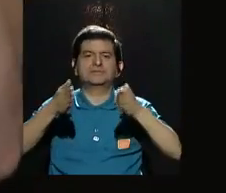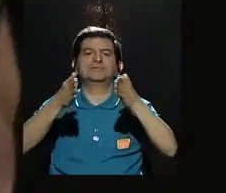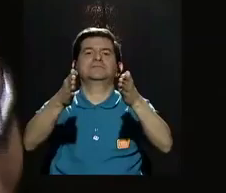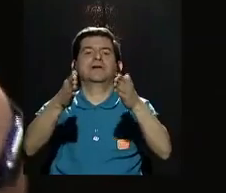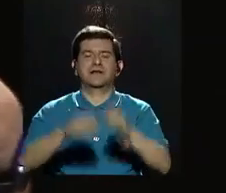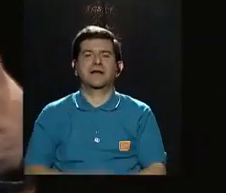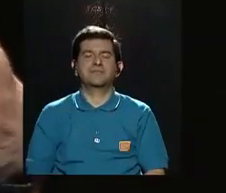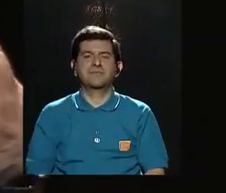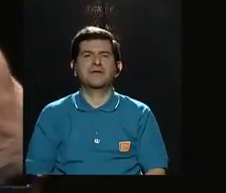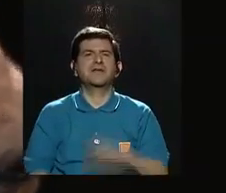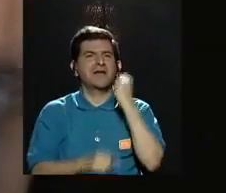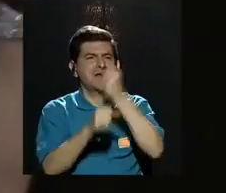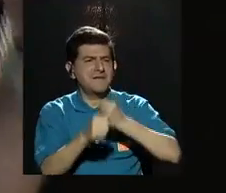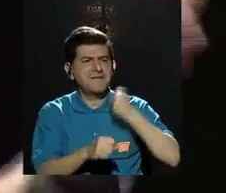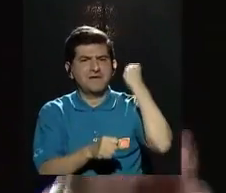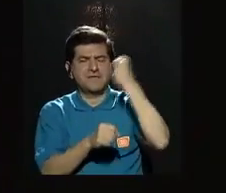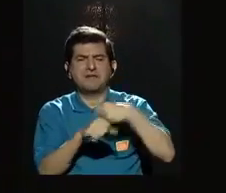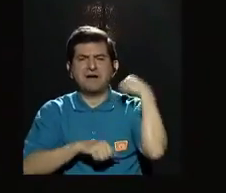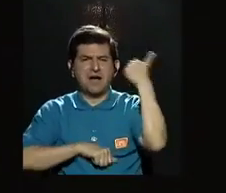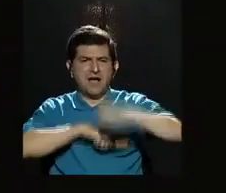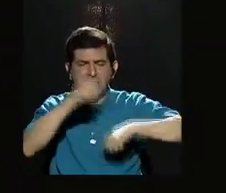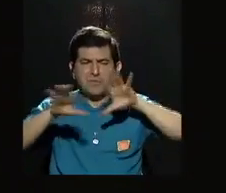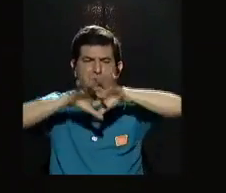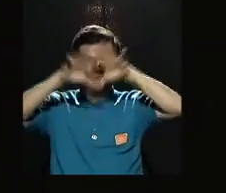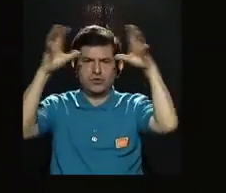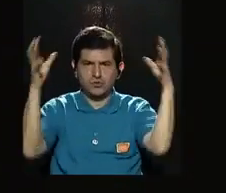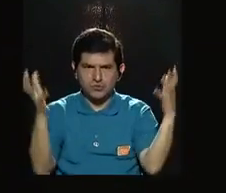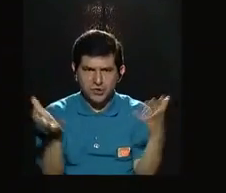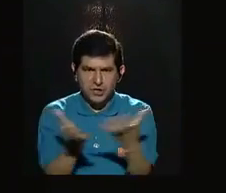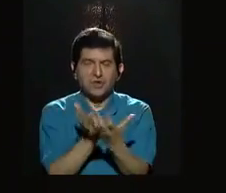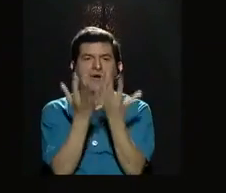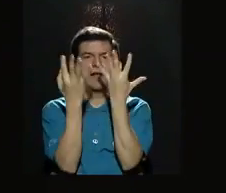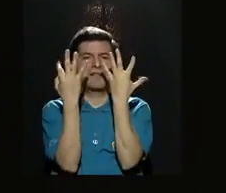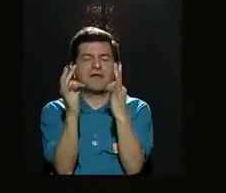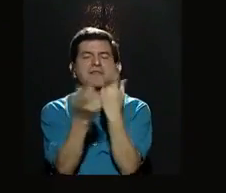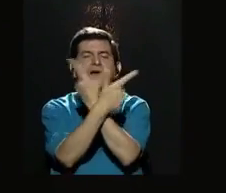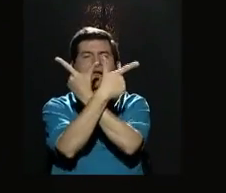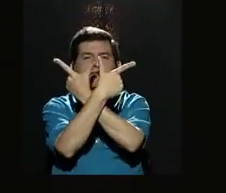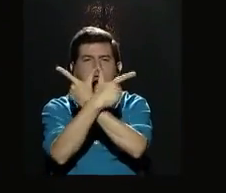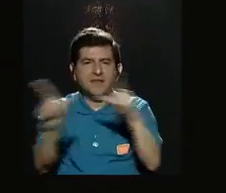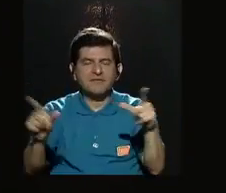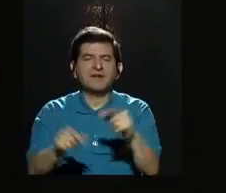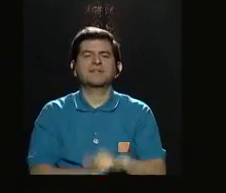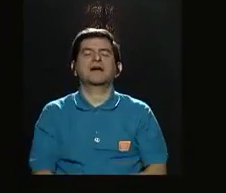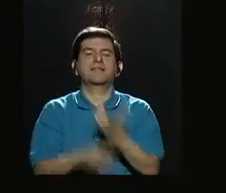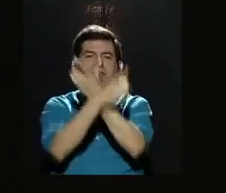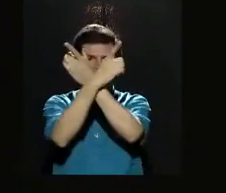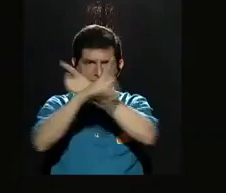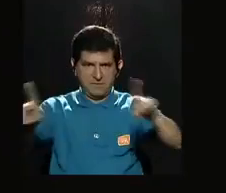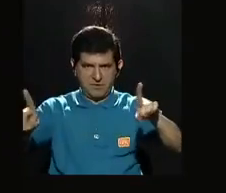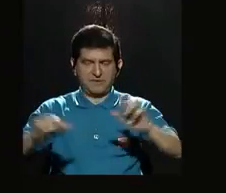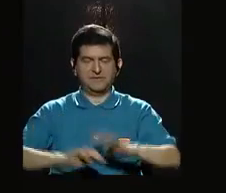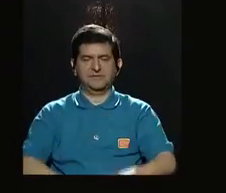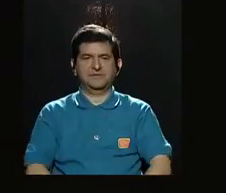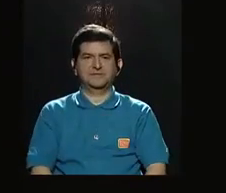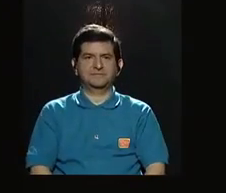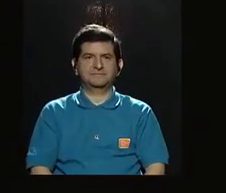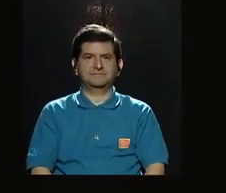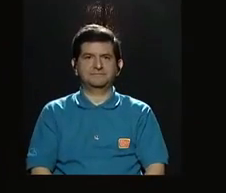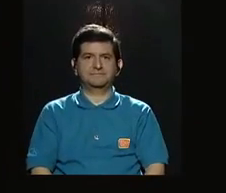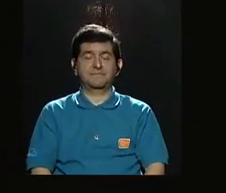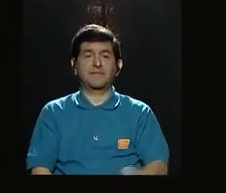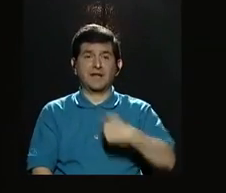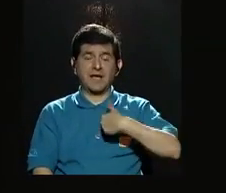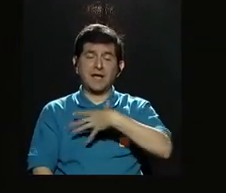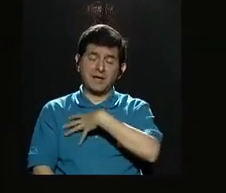global struggles for freedom and democracy. And so I would like to